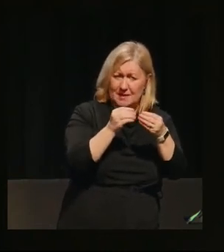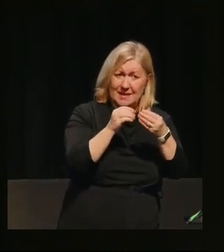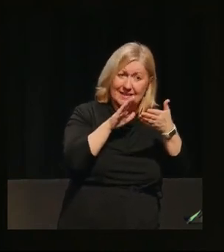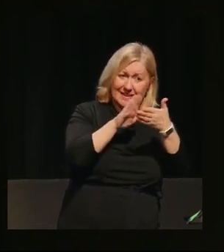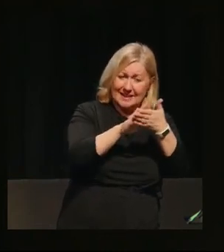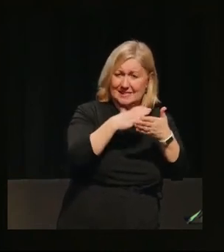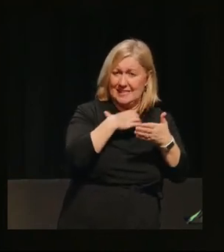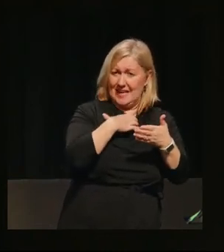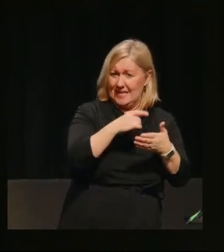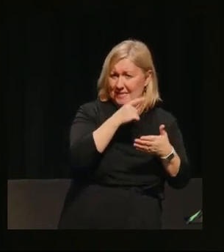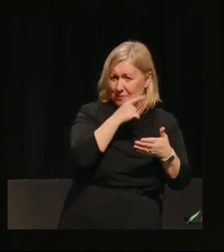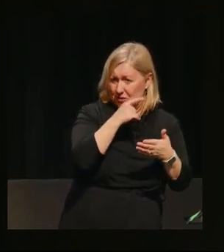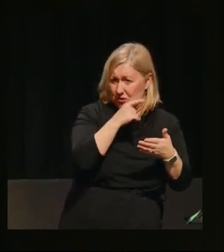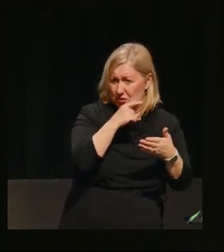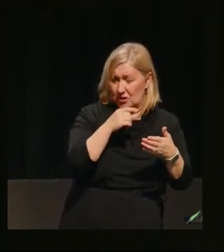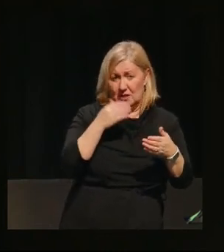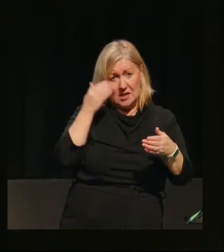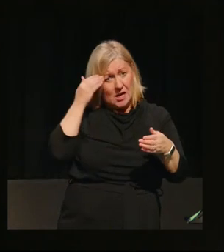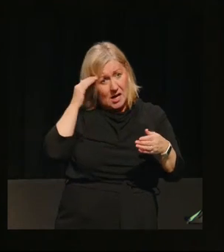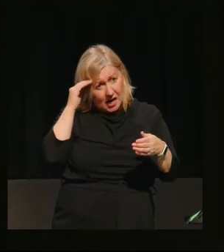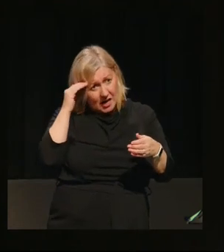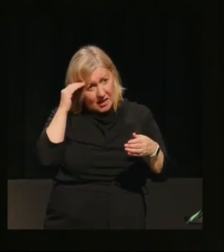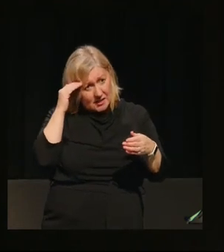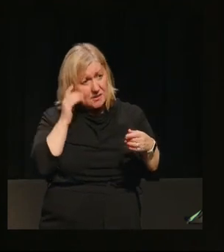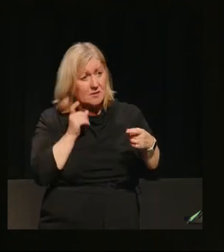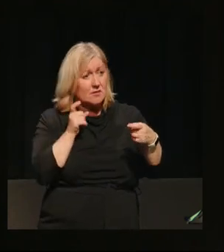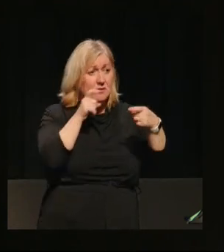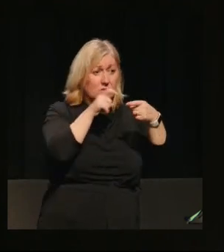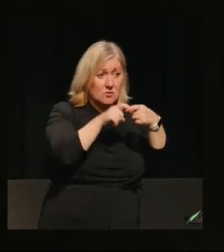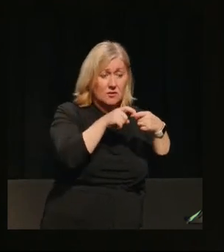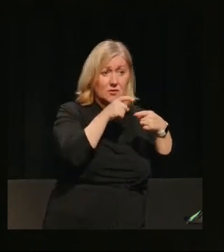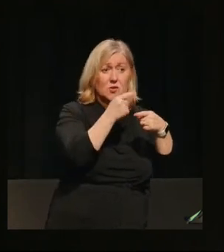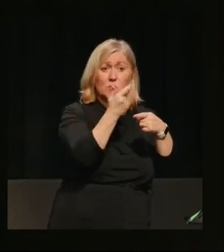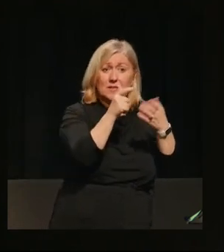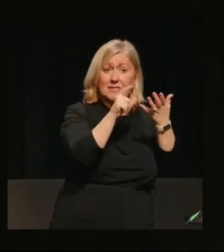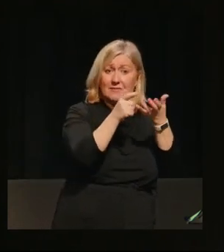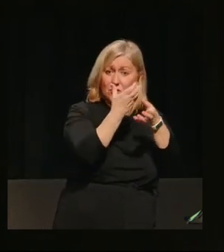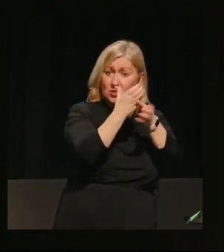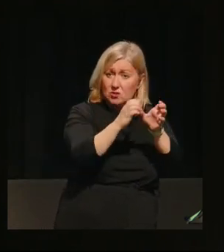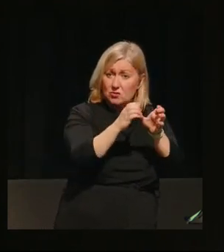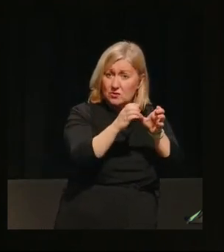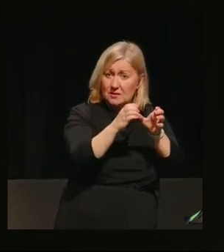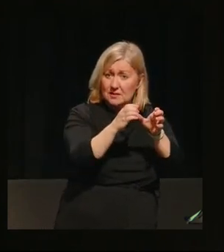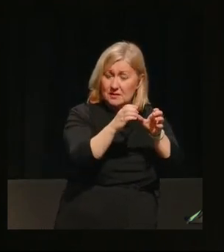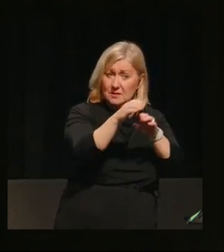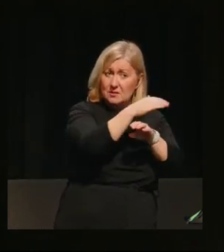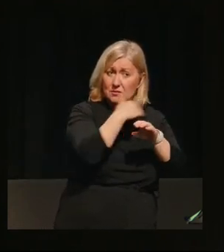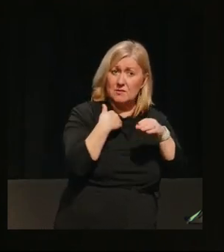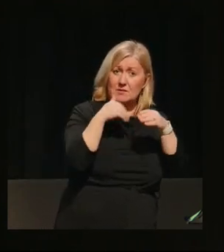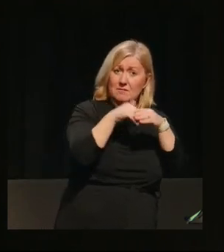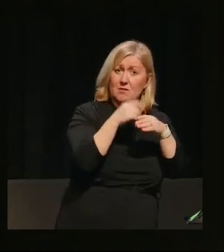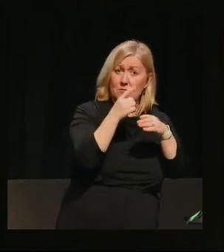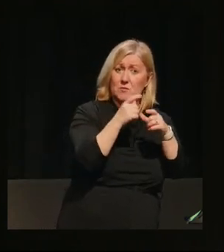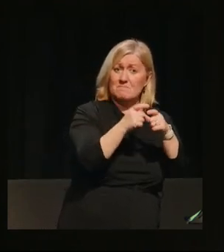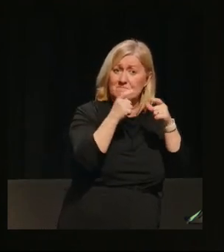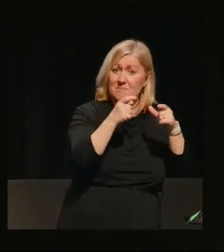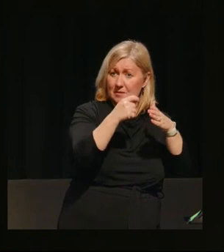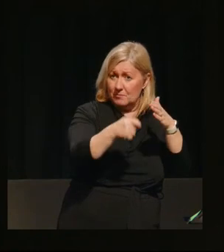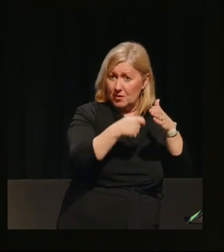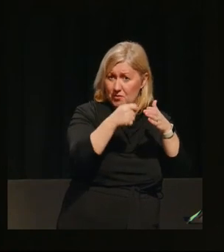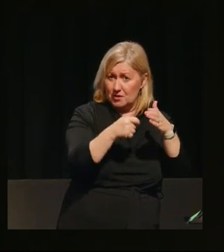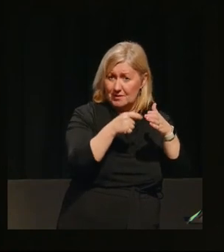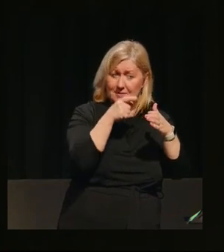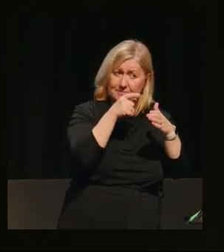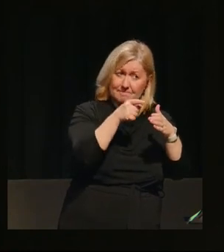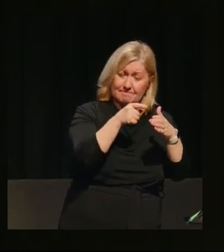27 countries in the largest decentralised memorial in the world, the Stolpersteiner Project, which bears witness to the